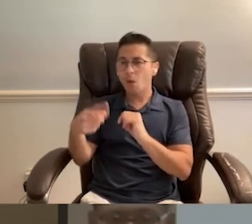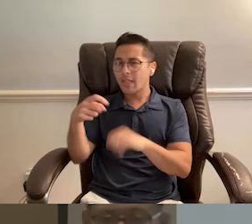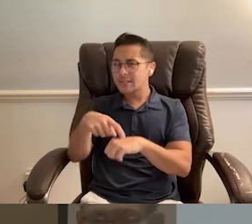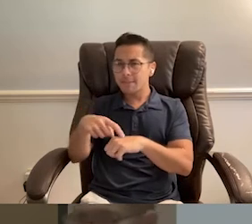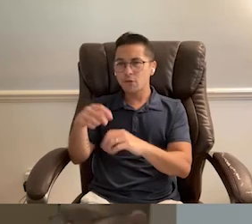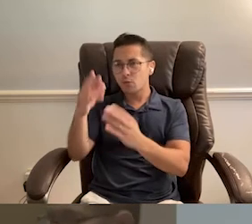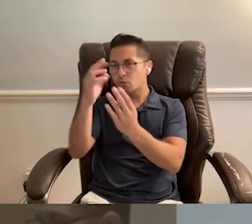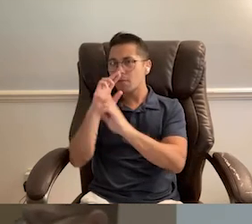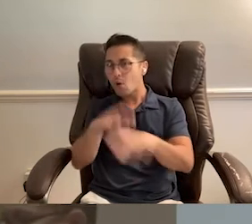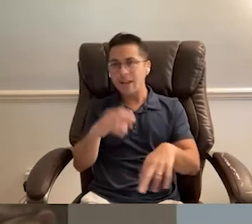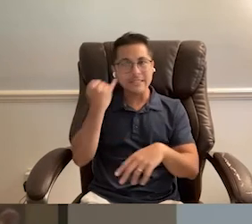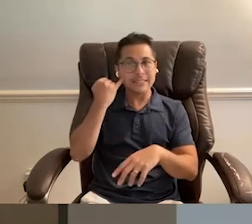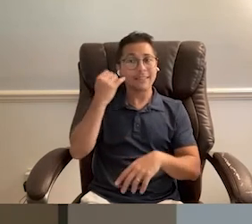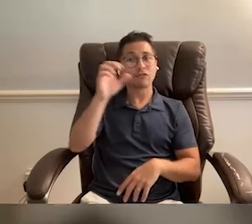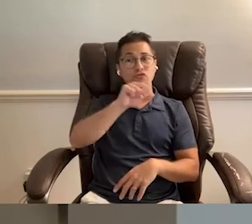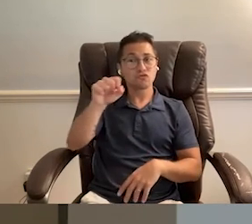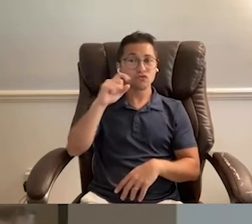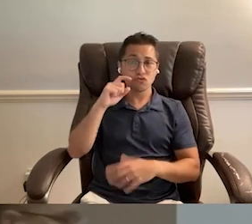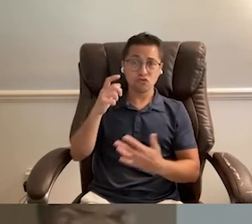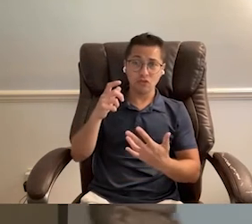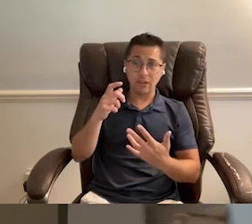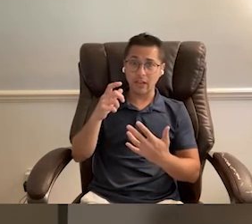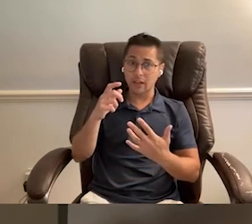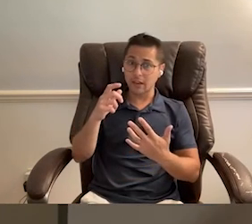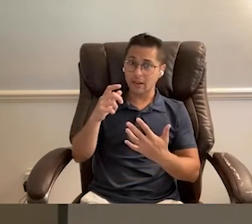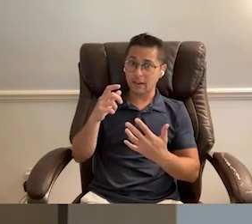Security has a question, if you're on SSI.